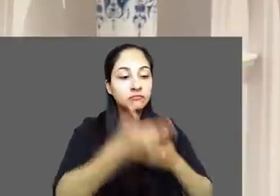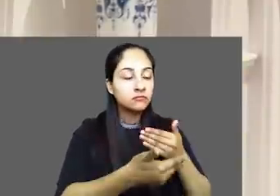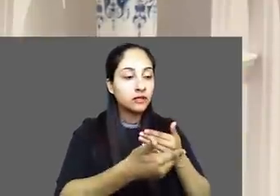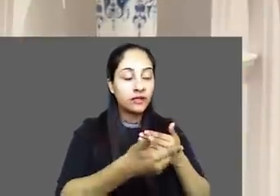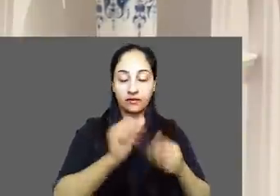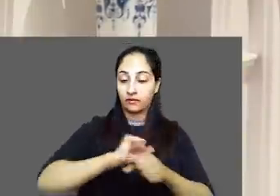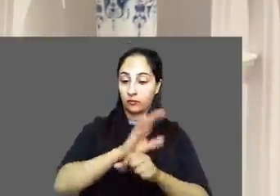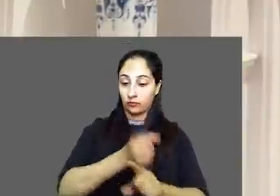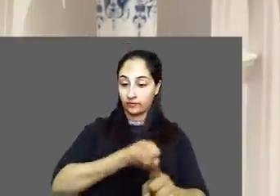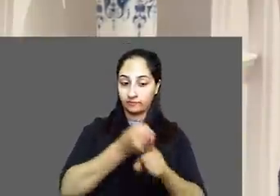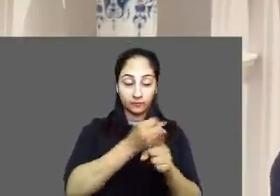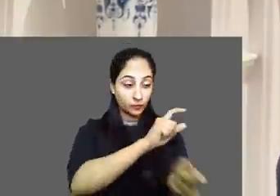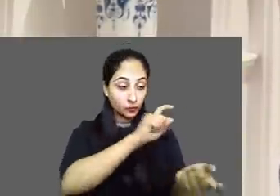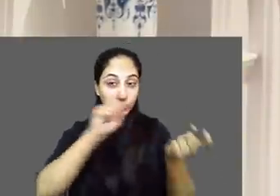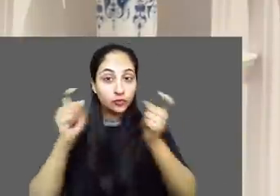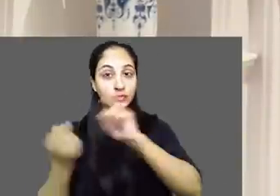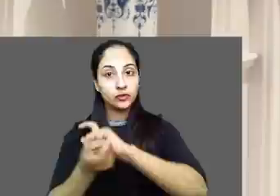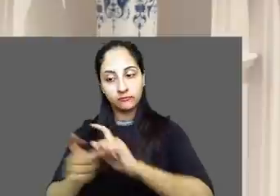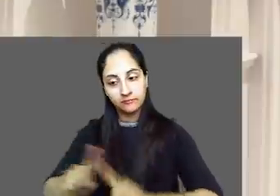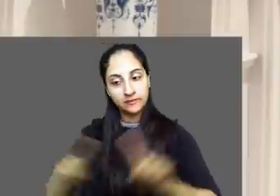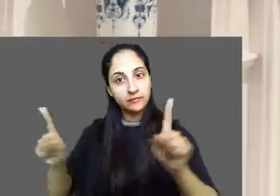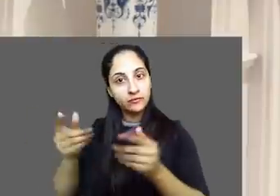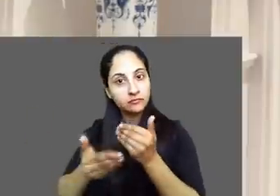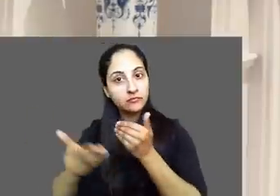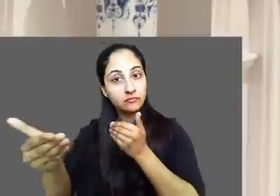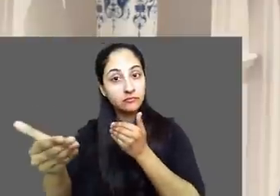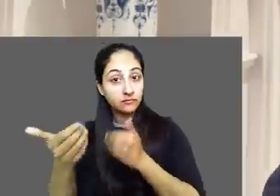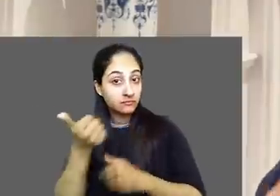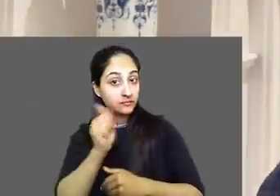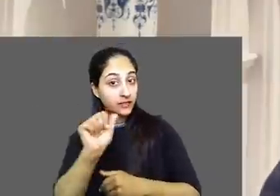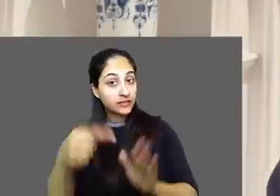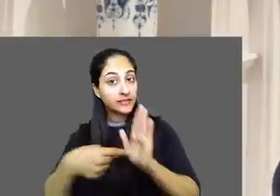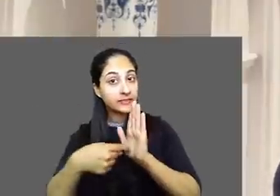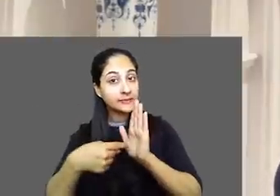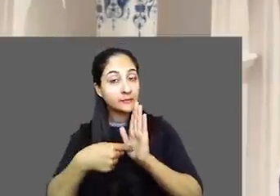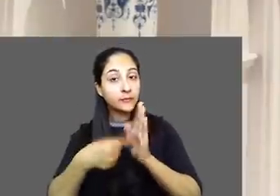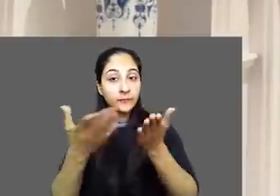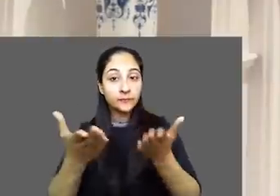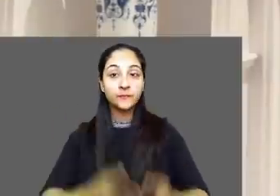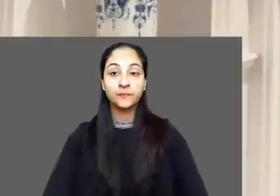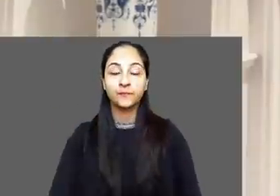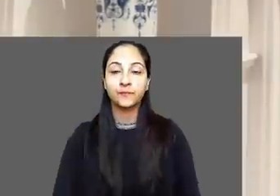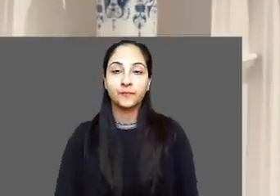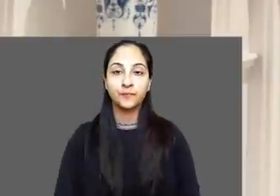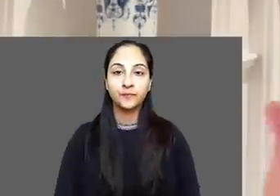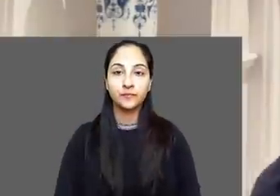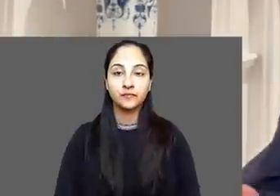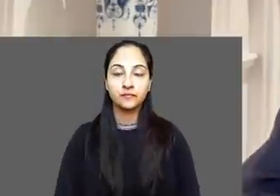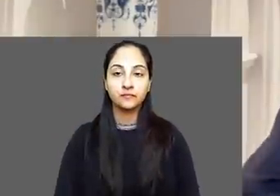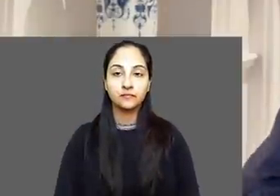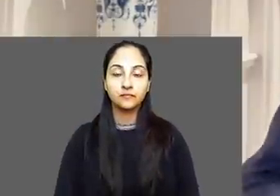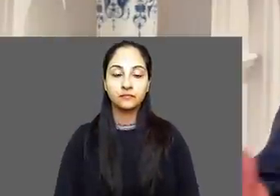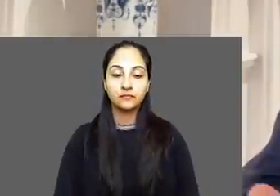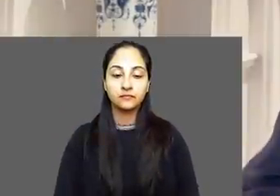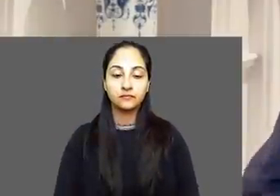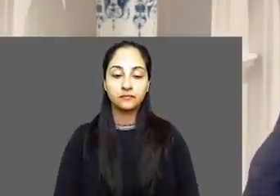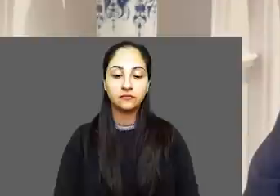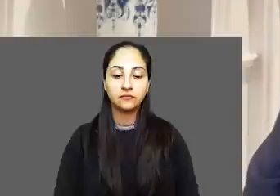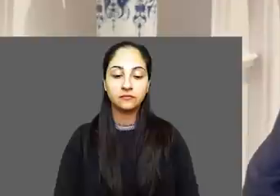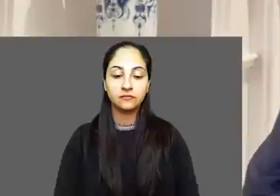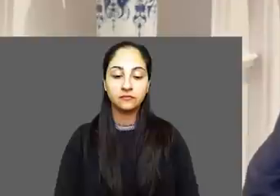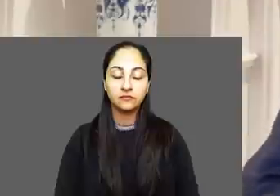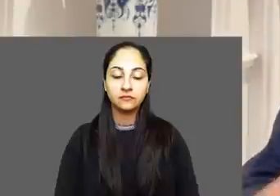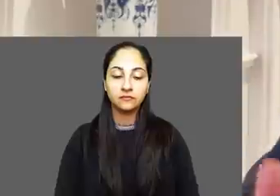itself, if I can use that particular example, and how the Jamaati institutions have operated in terms